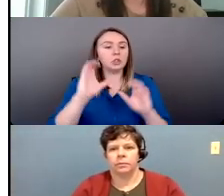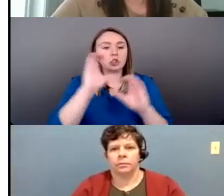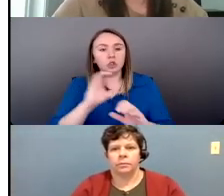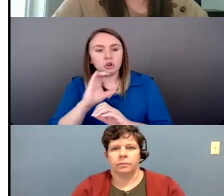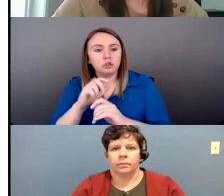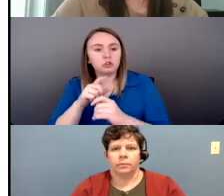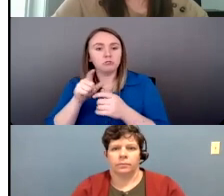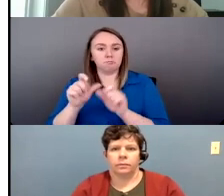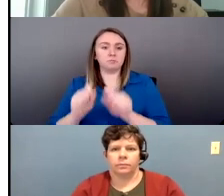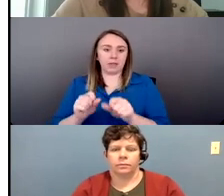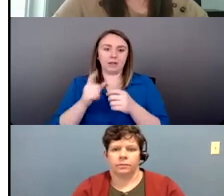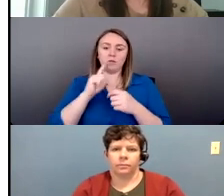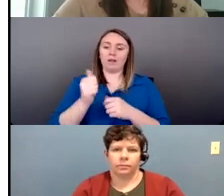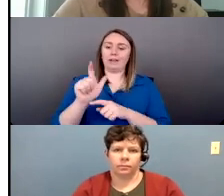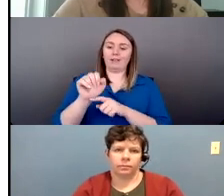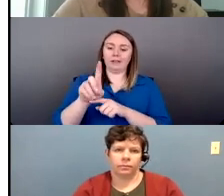leads.